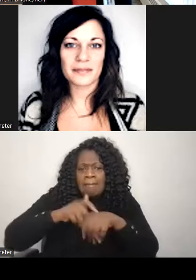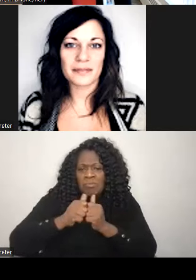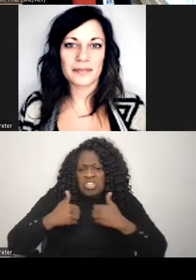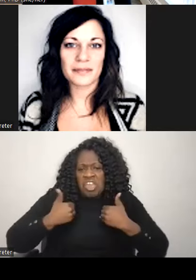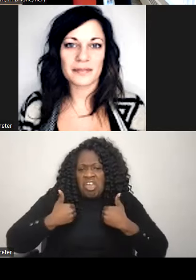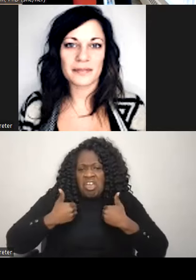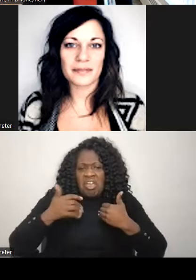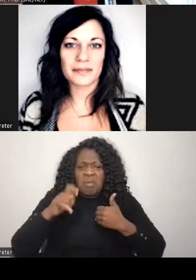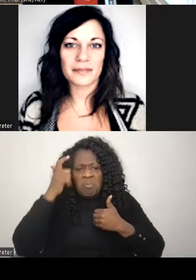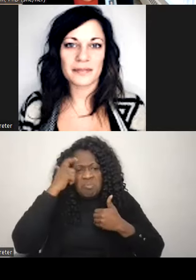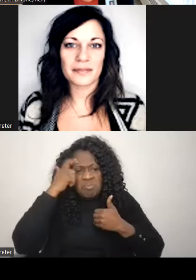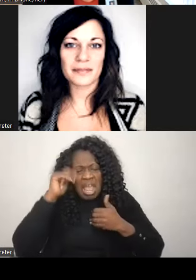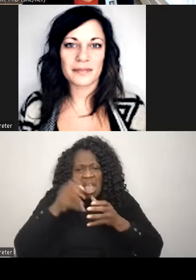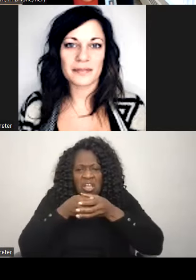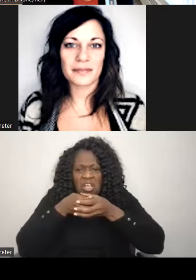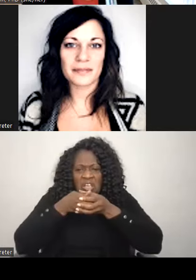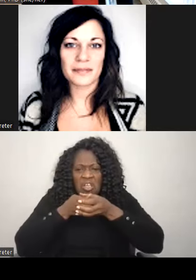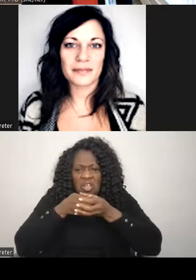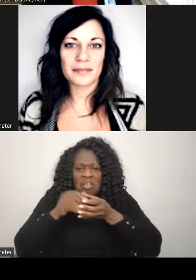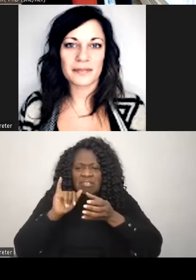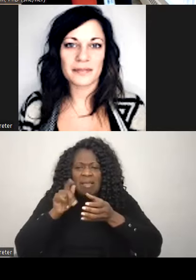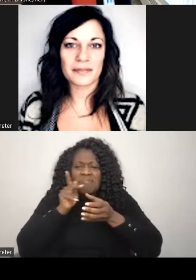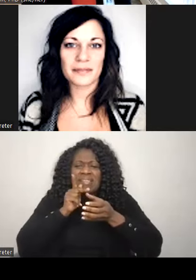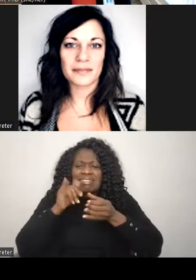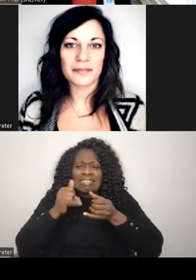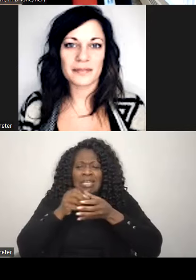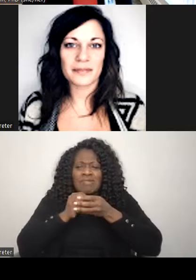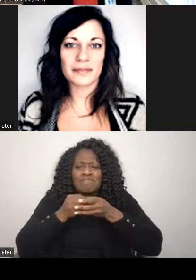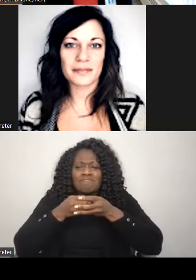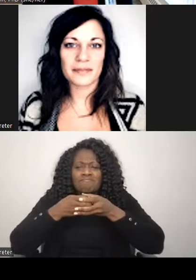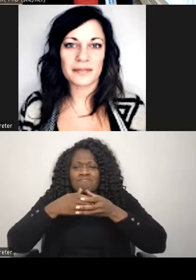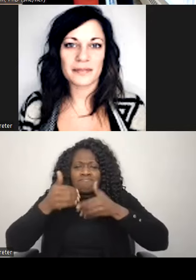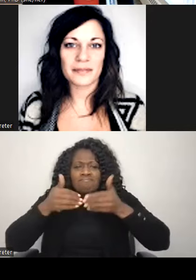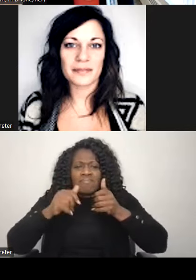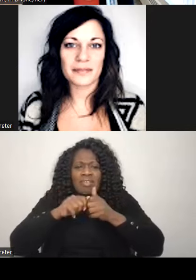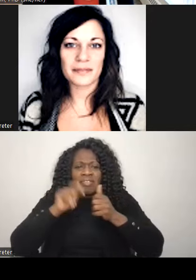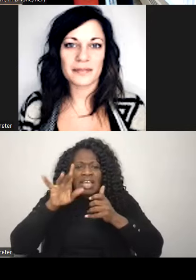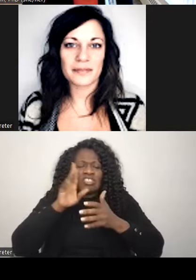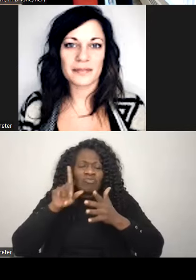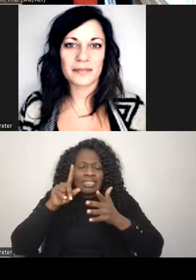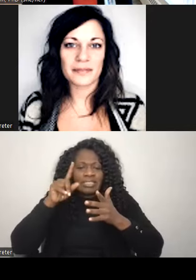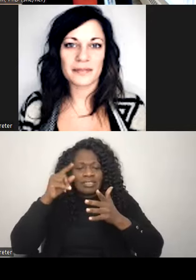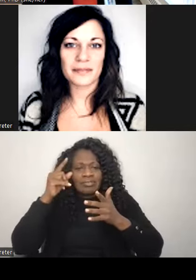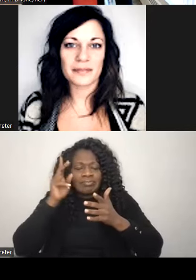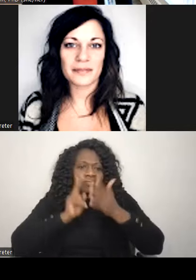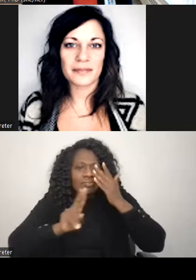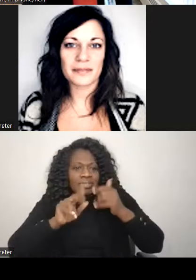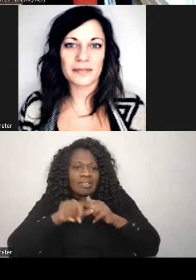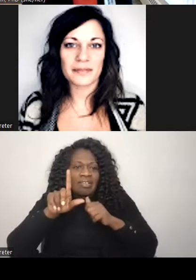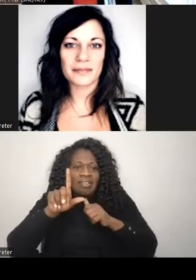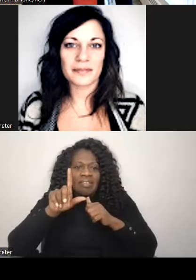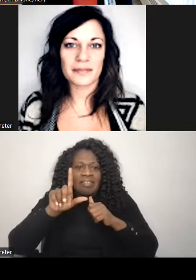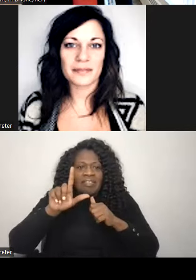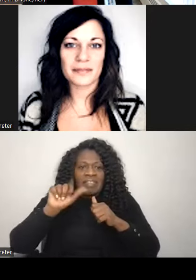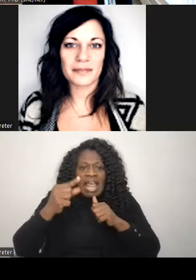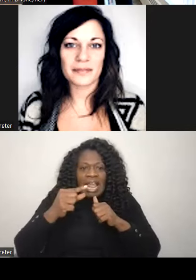children because the brain is plastic and still moving. And this is a hypothesis that was called the developmental lag. So if you say these are two children